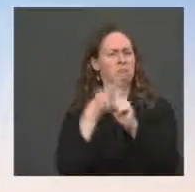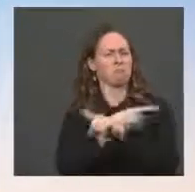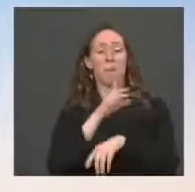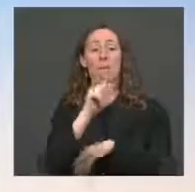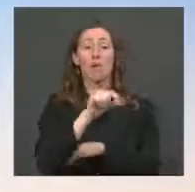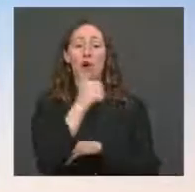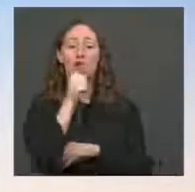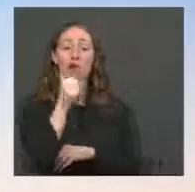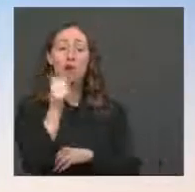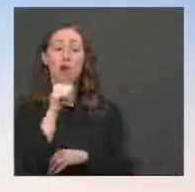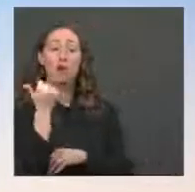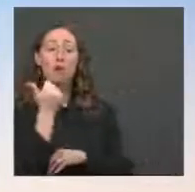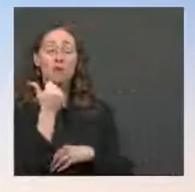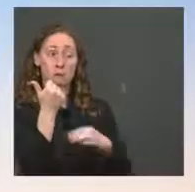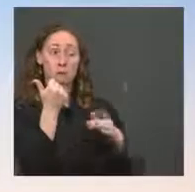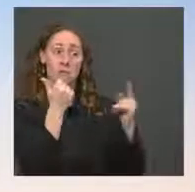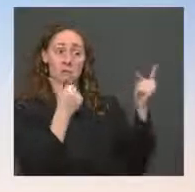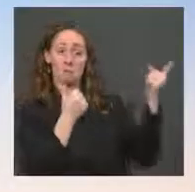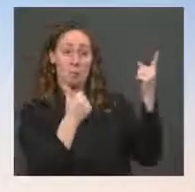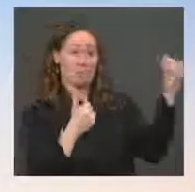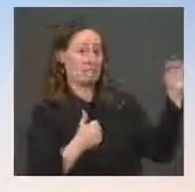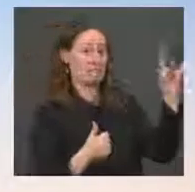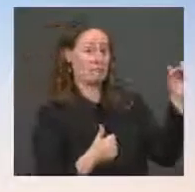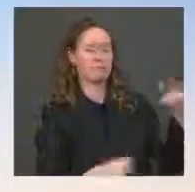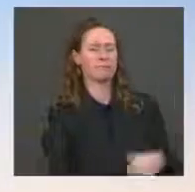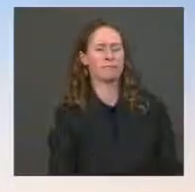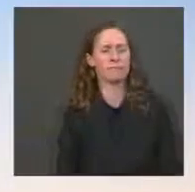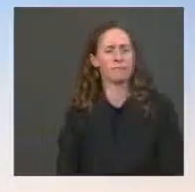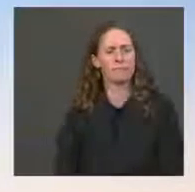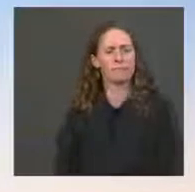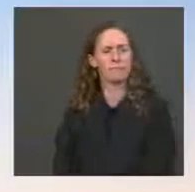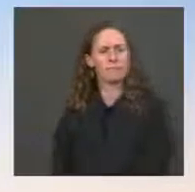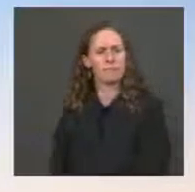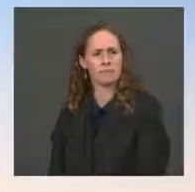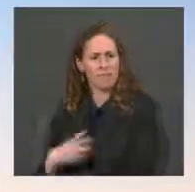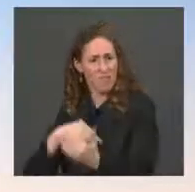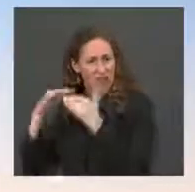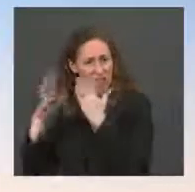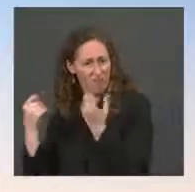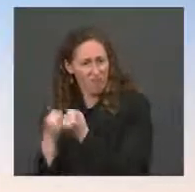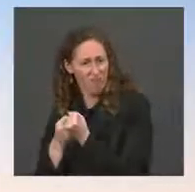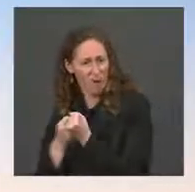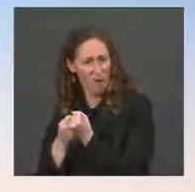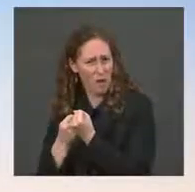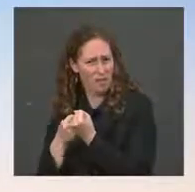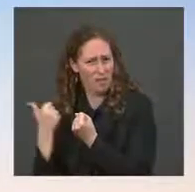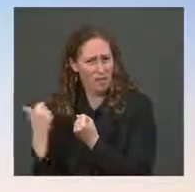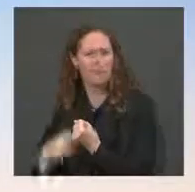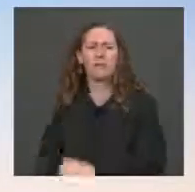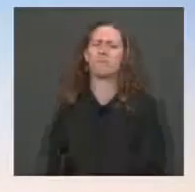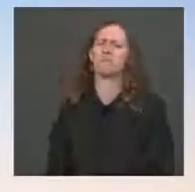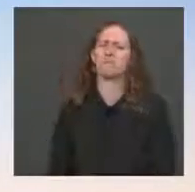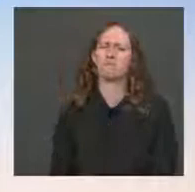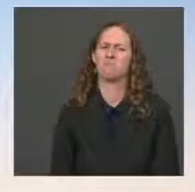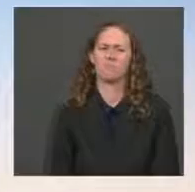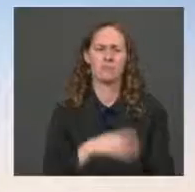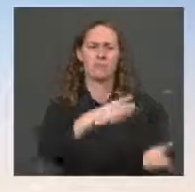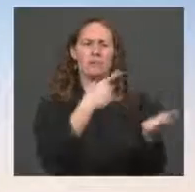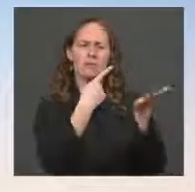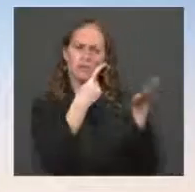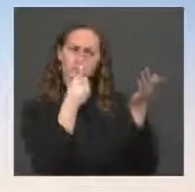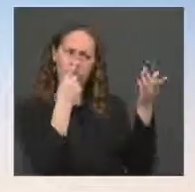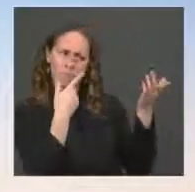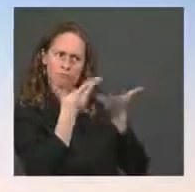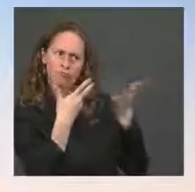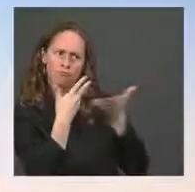Congress. Does the White House support that proposal? It's not one we proposed. There are negotiations. They're happening now. I'm not going